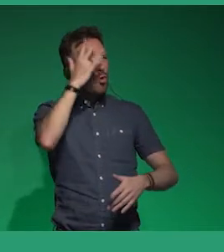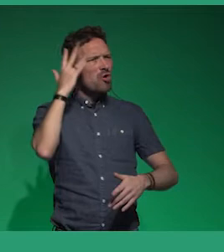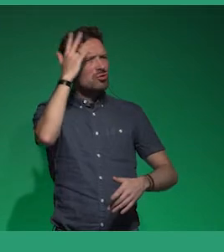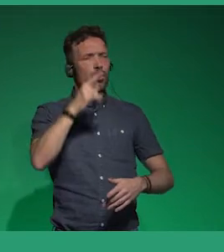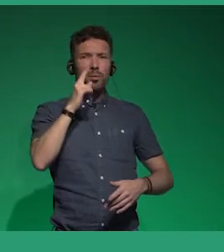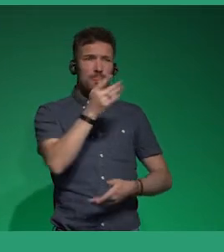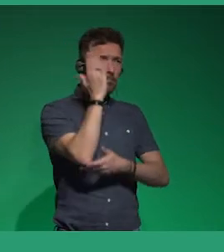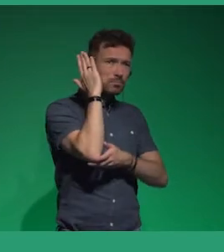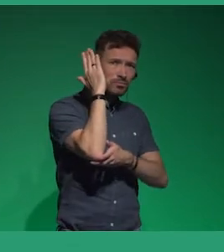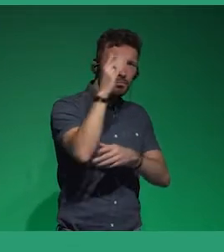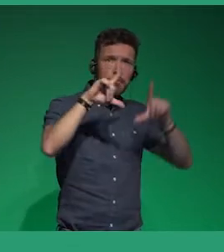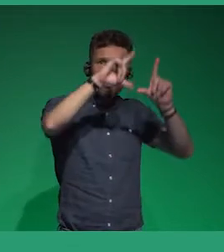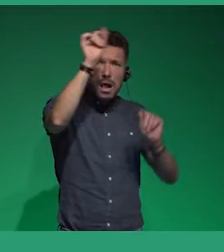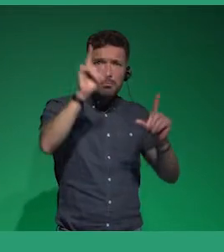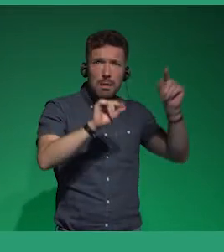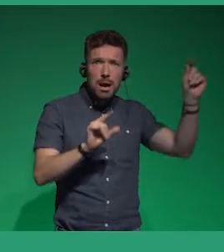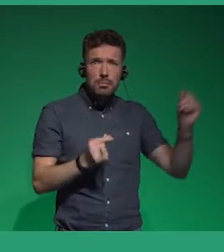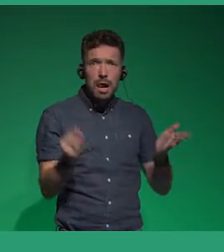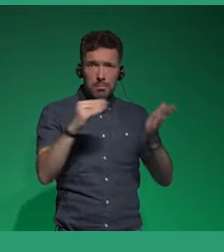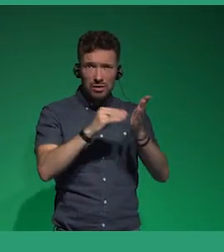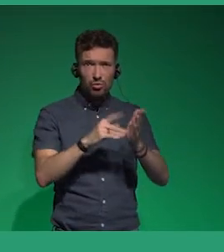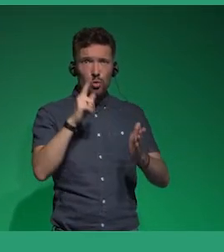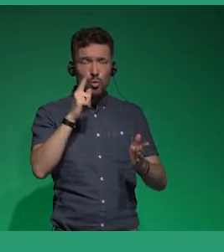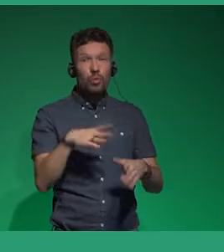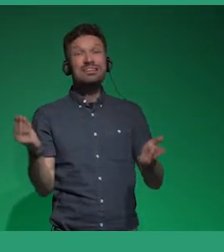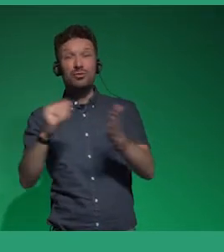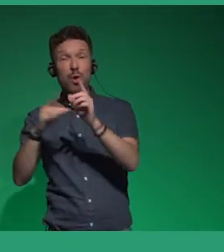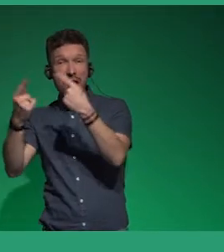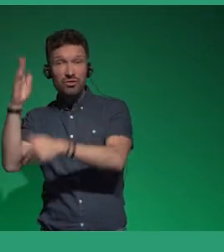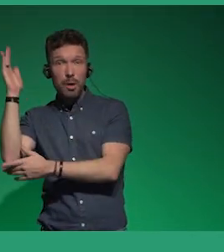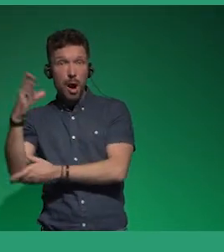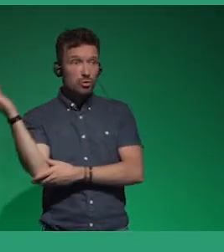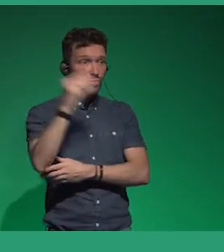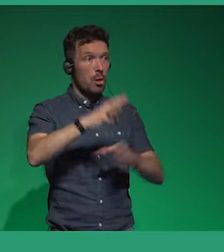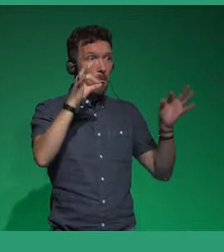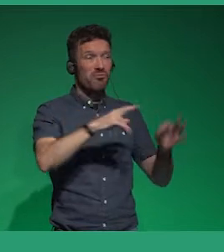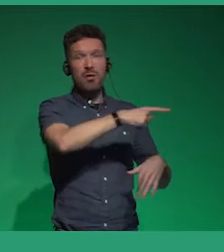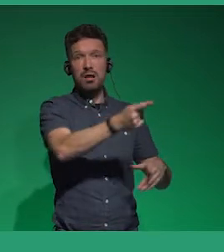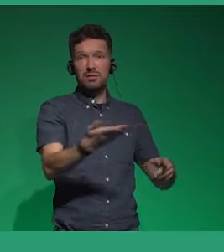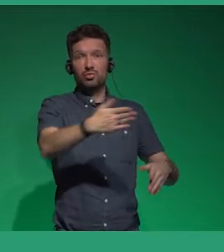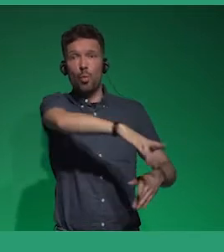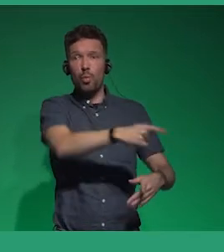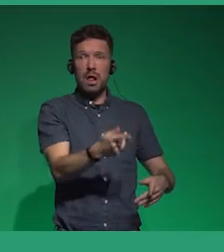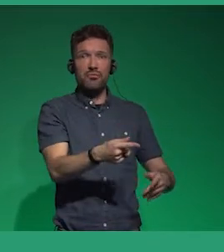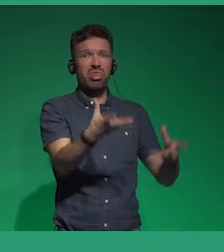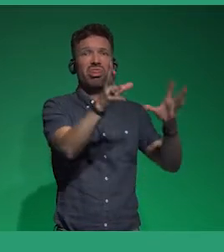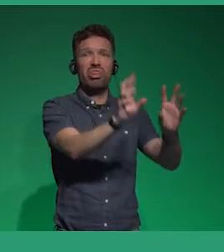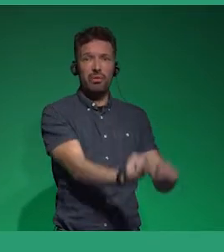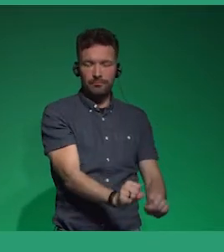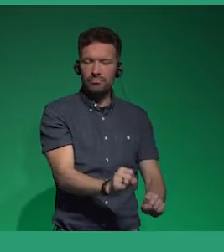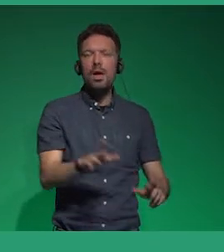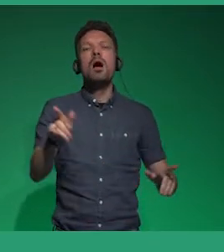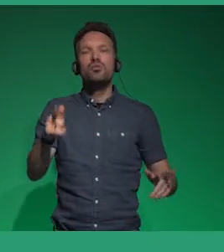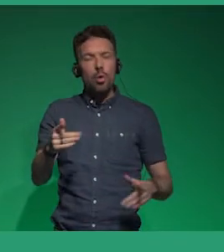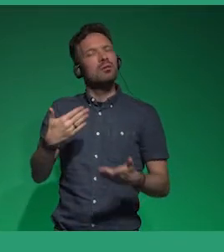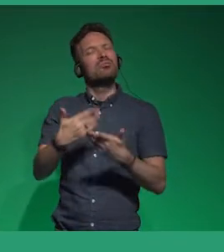possible. So we did exactly that. We planted native trees that are of use and value to the local